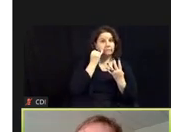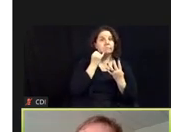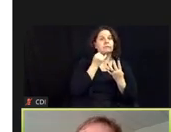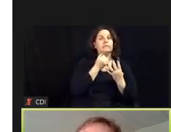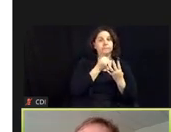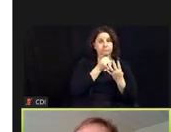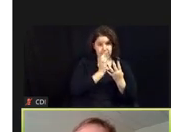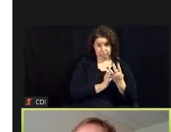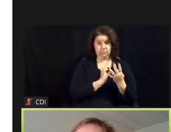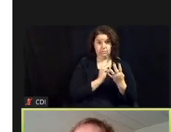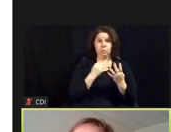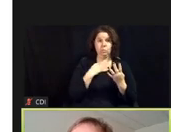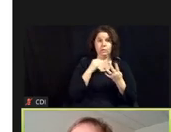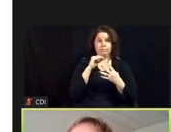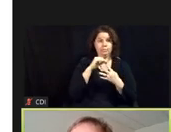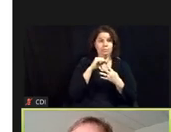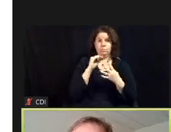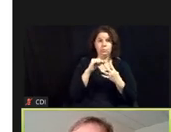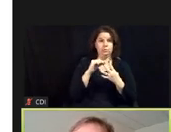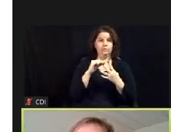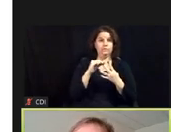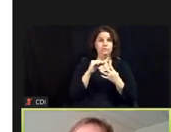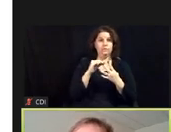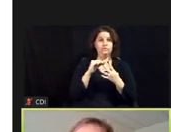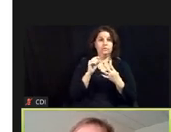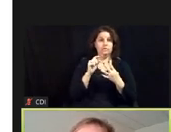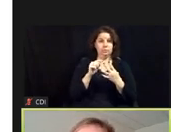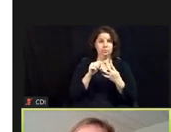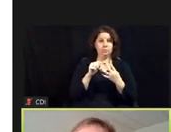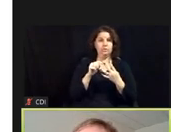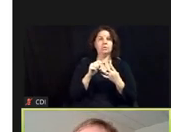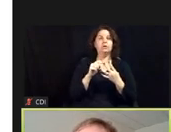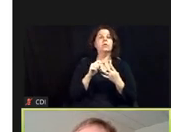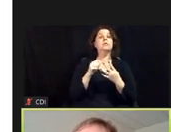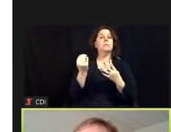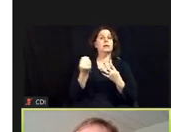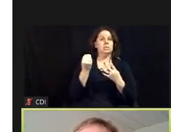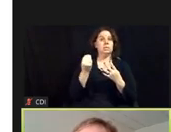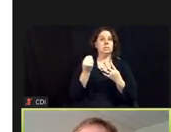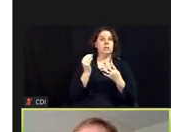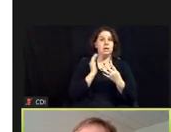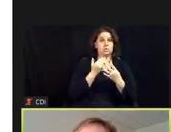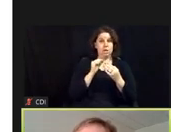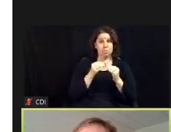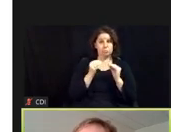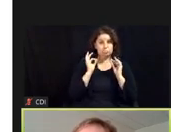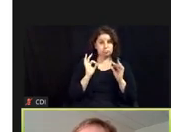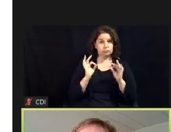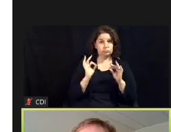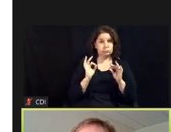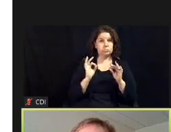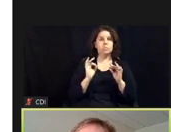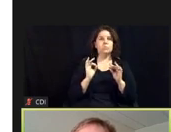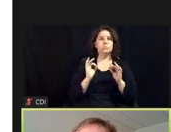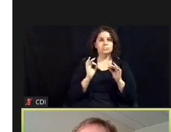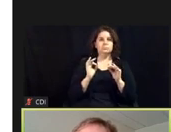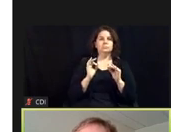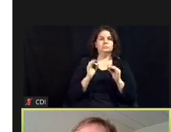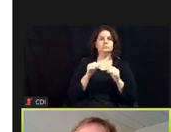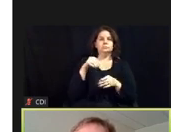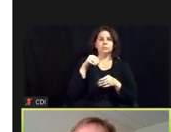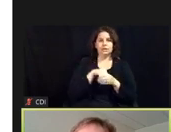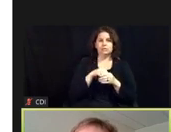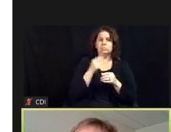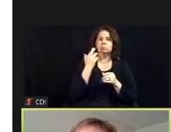on Monday, and the numbers are looking good. Indoor restaurants at 25%